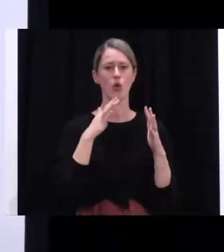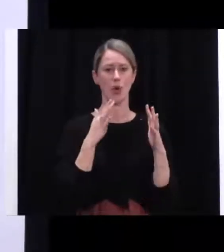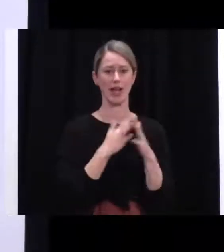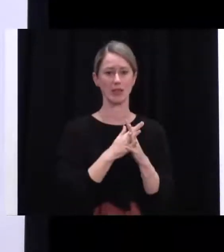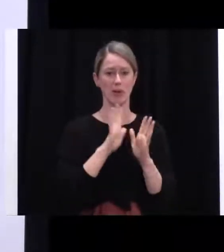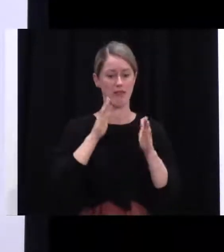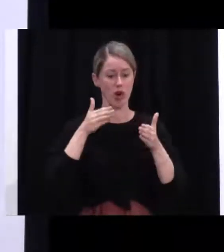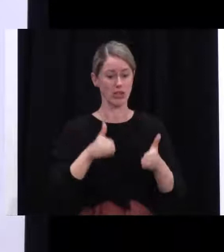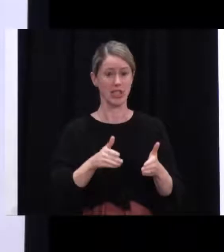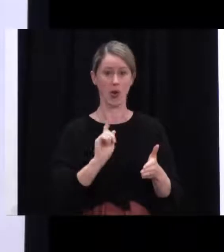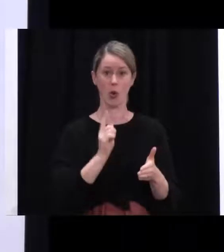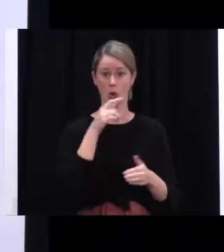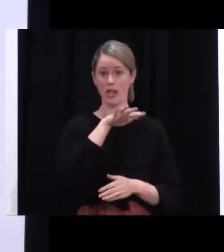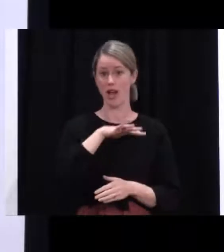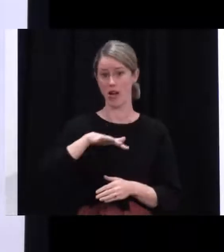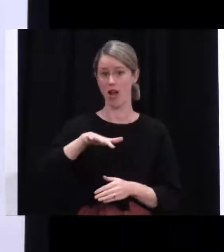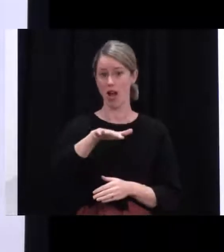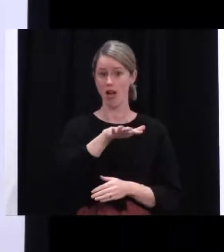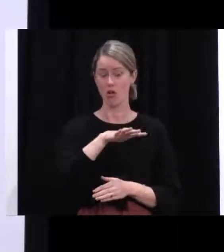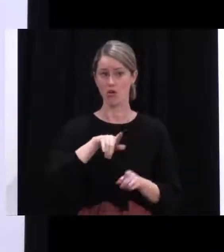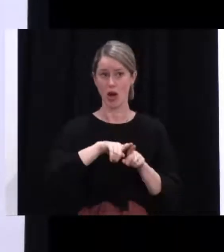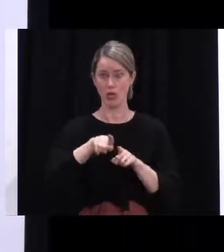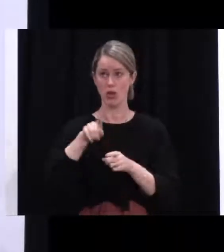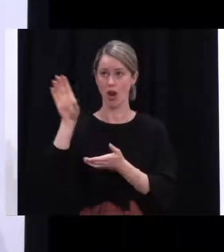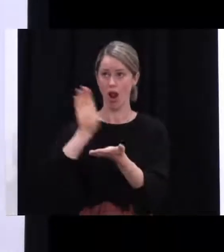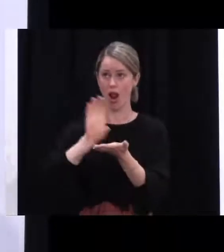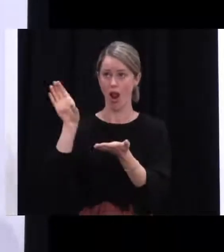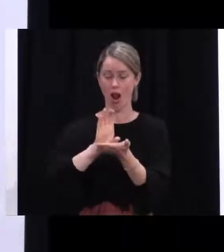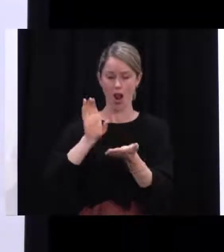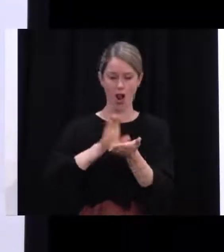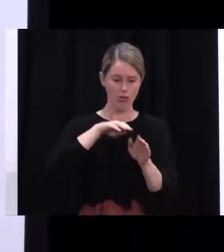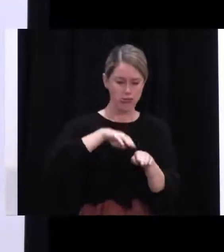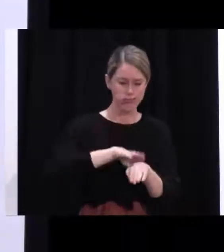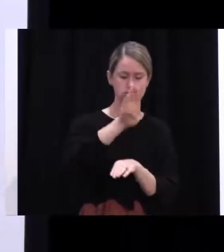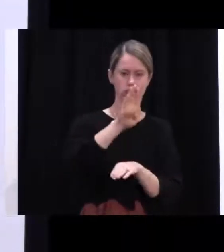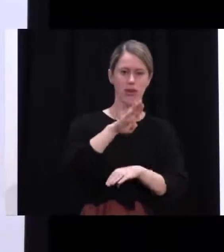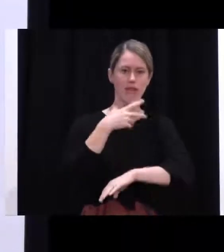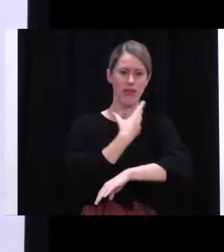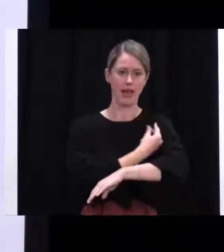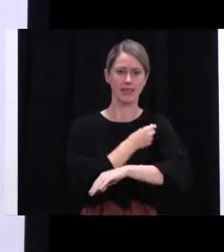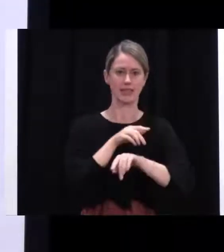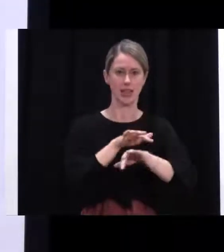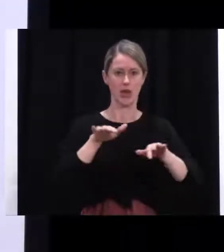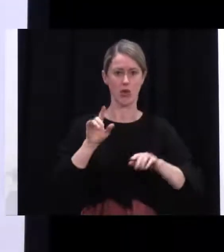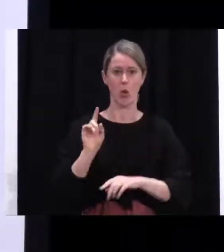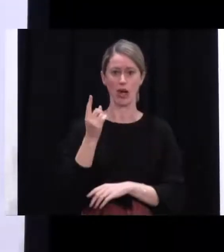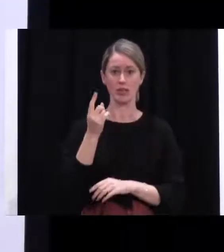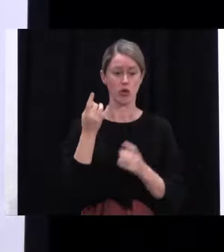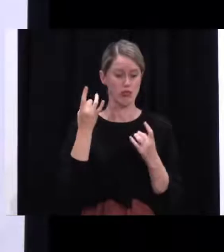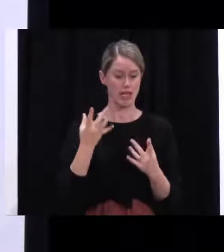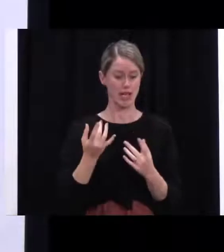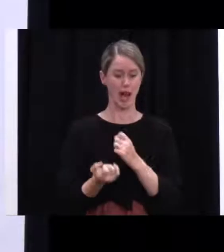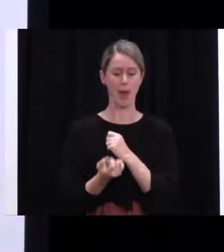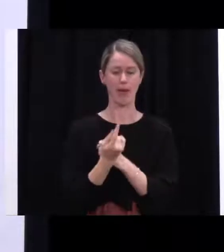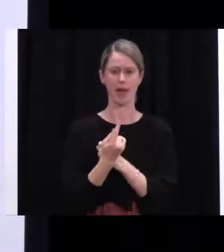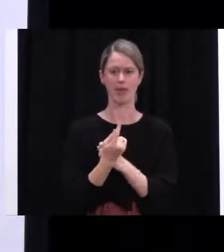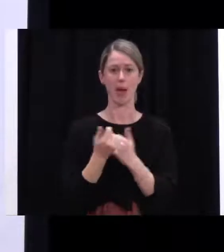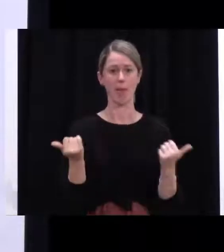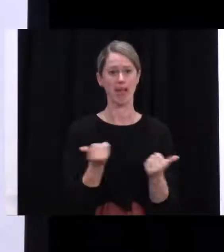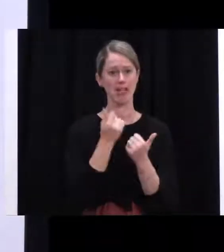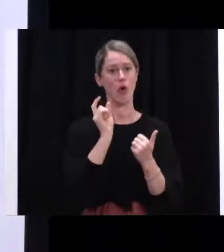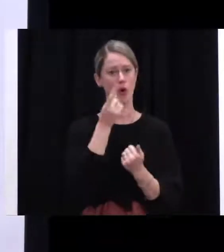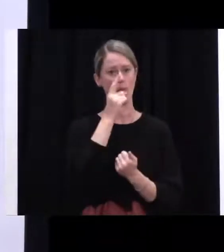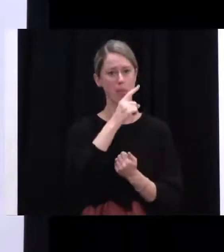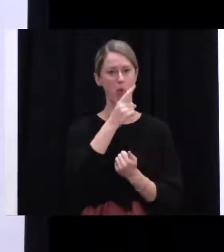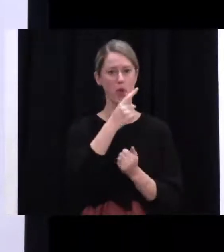we are ramping up our deliveries in Auckland, and you've seen a big scale up in the vaccine program across Auckland, and a great number of Aucklanders